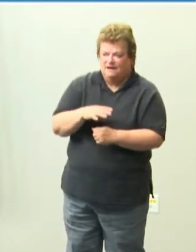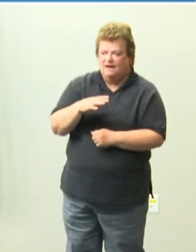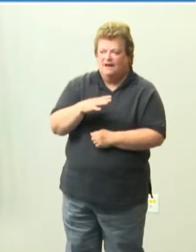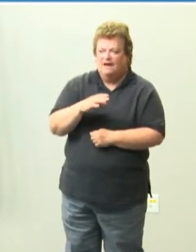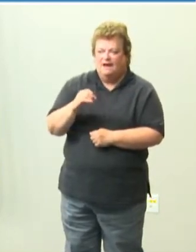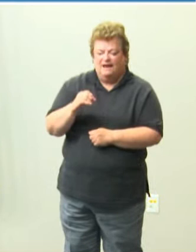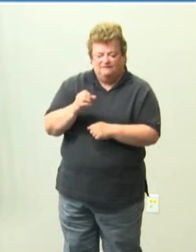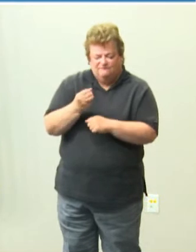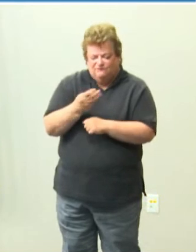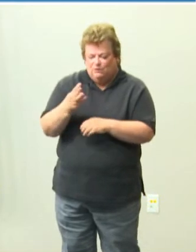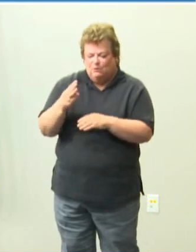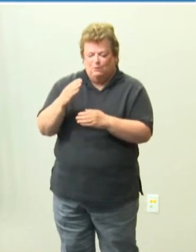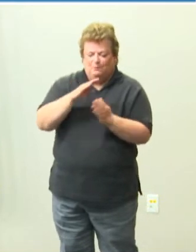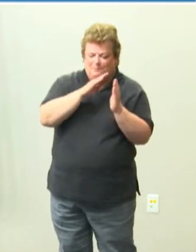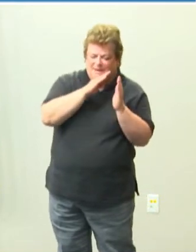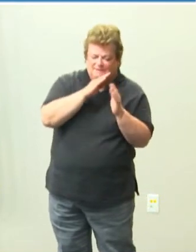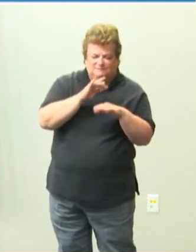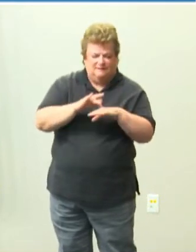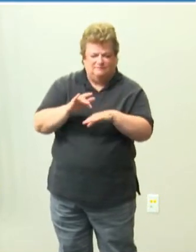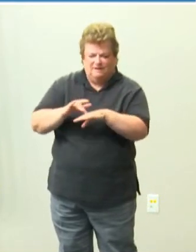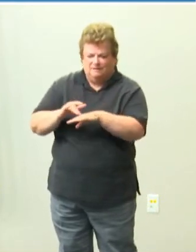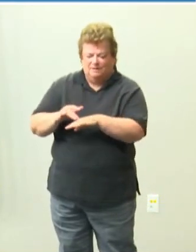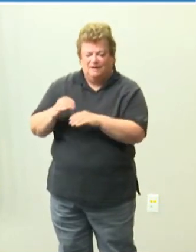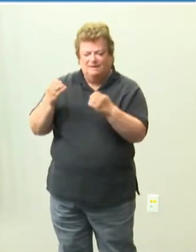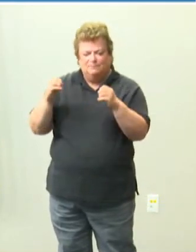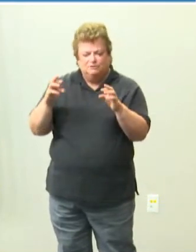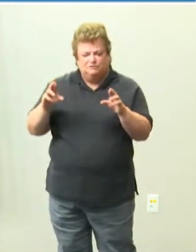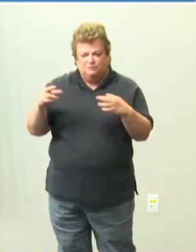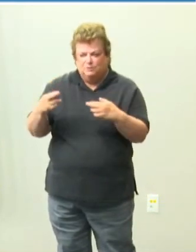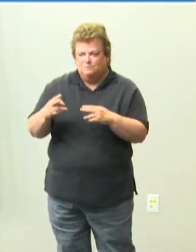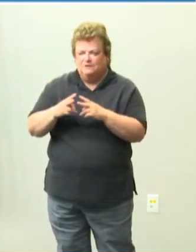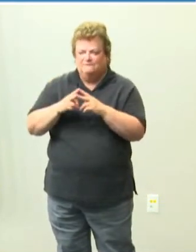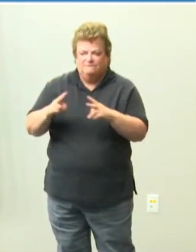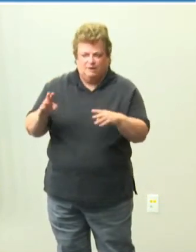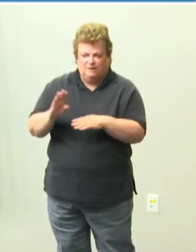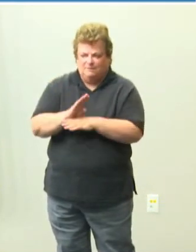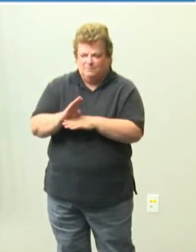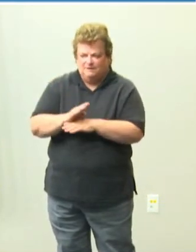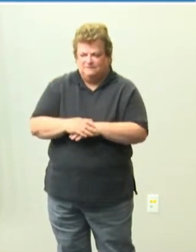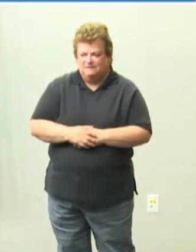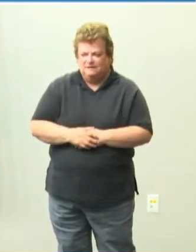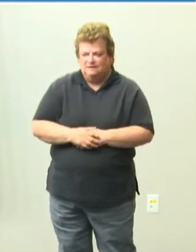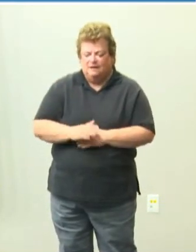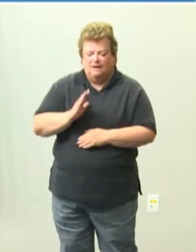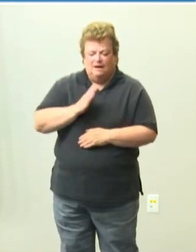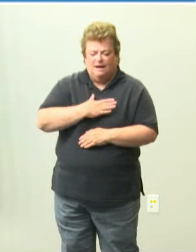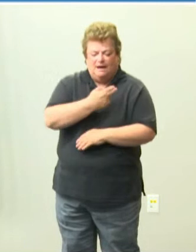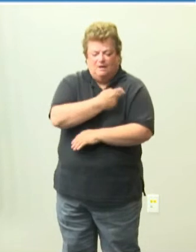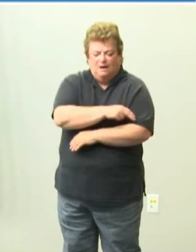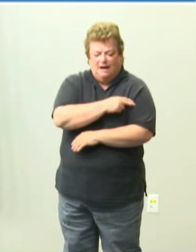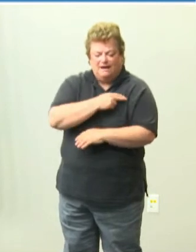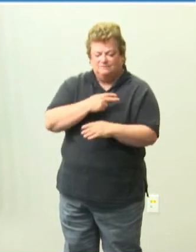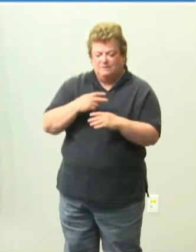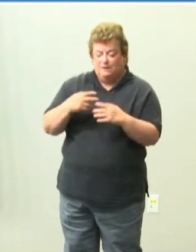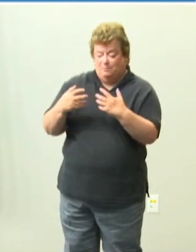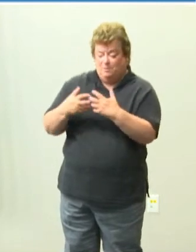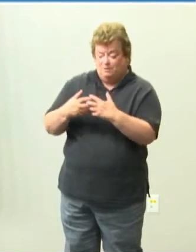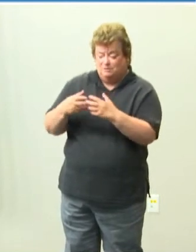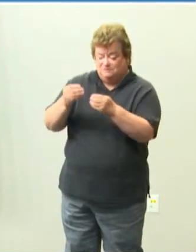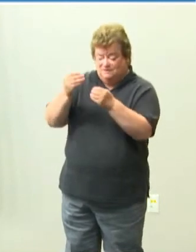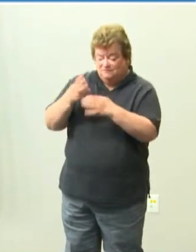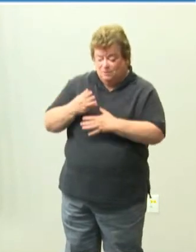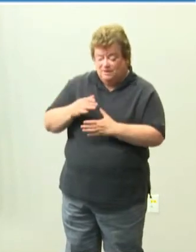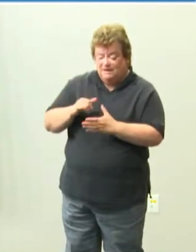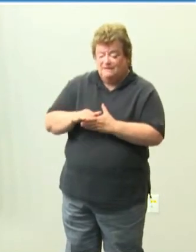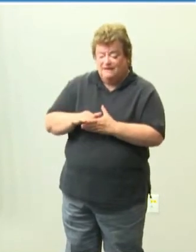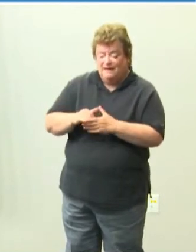available. Emergency rooms are extremely busy. Our hospital partners tell us that the majority of